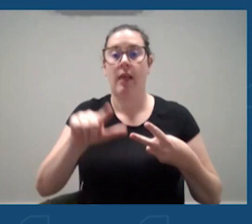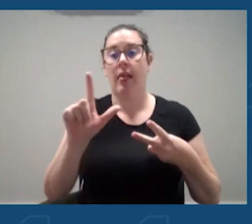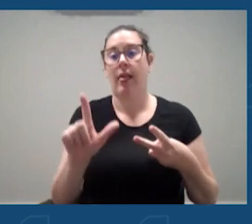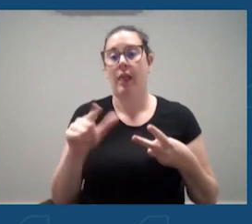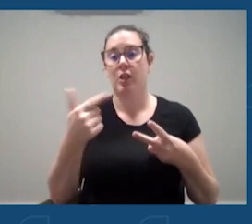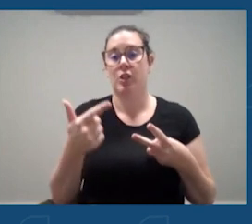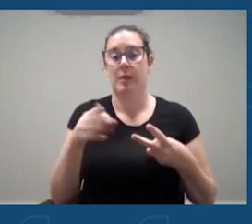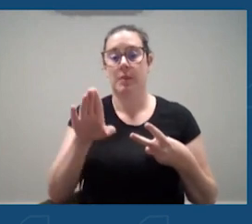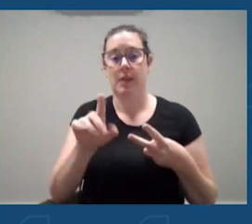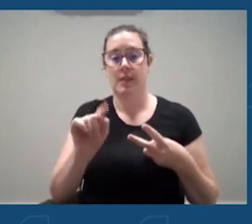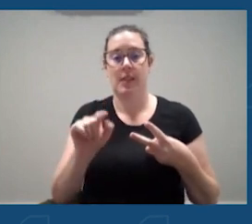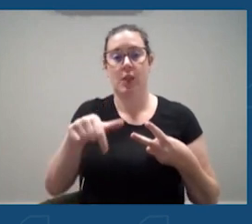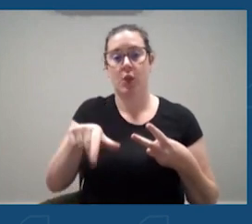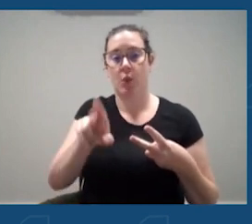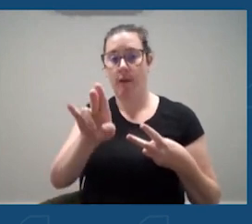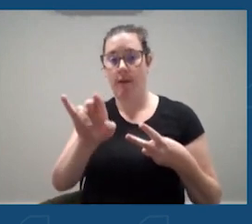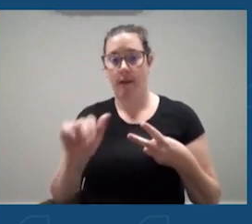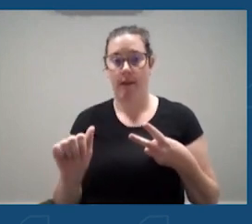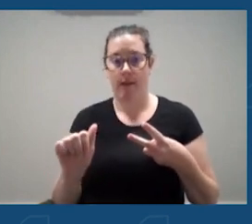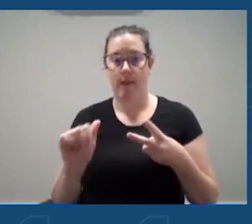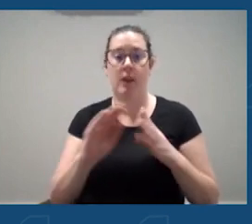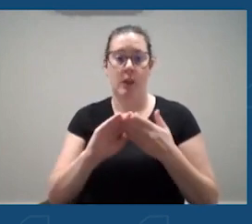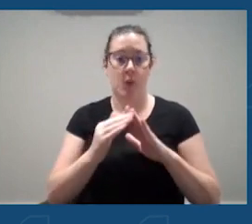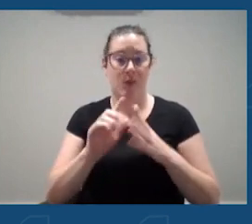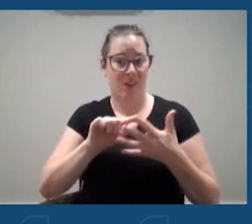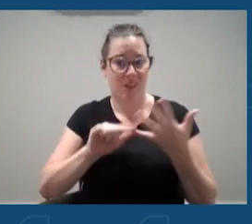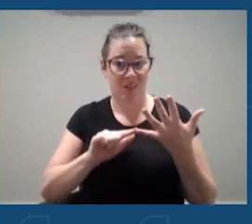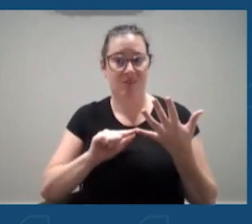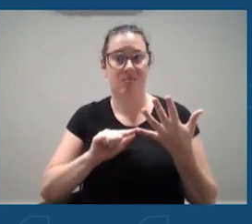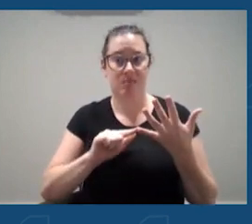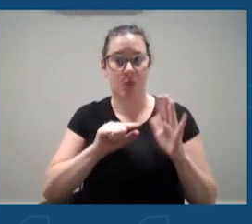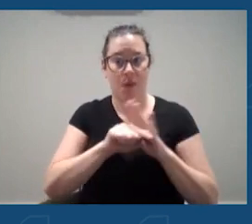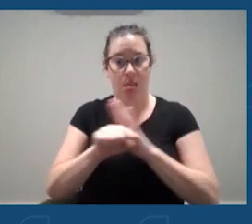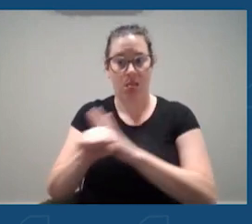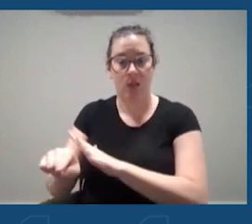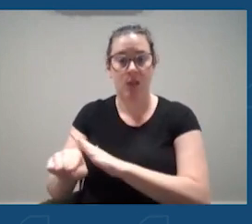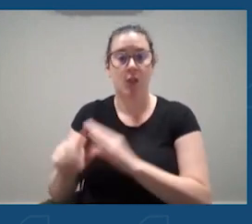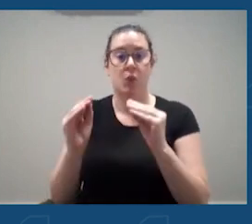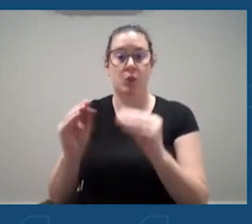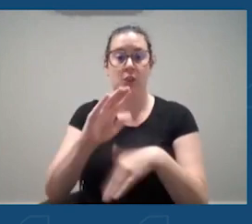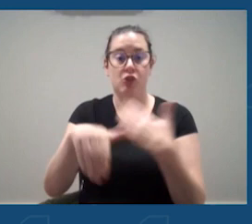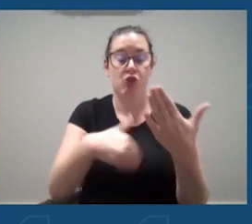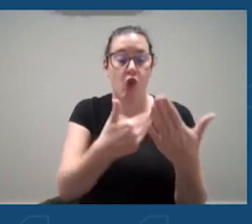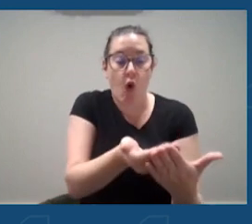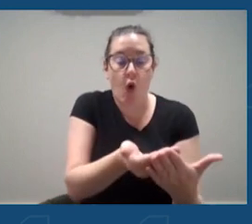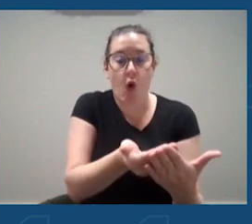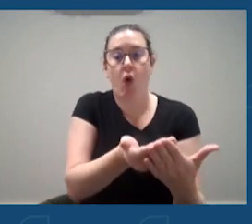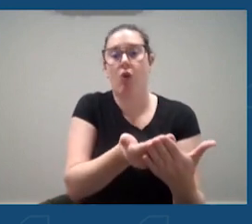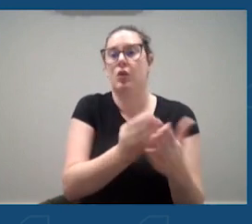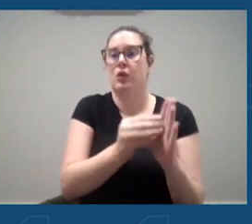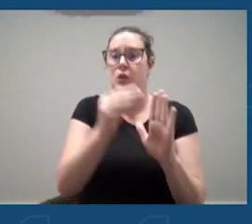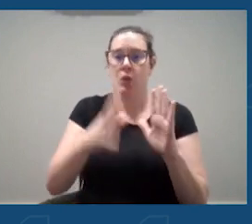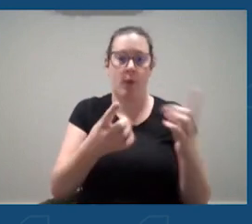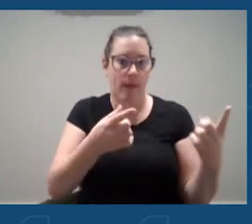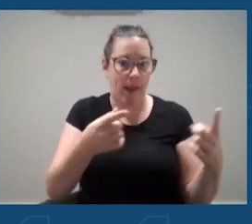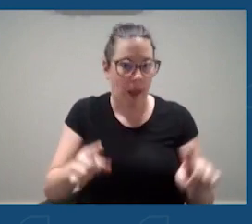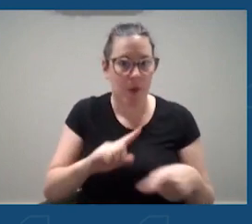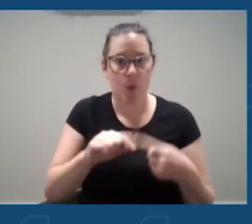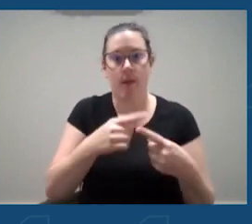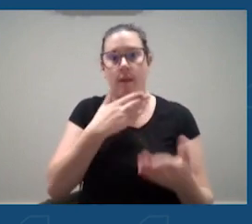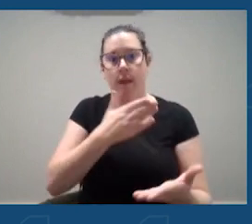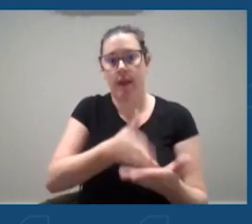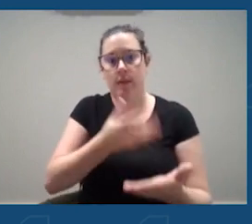community. To teach all New York students what happens when anti-Semitism, racism, hate, xenophobia